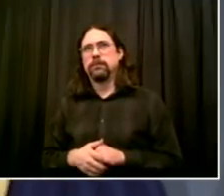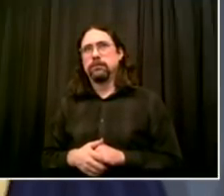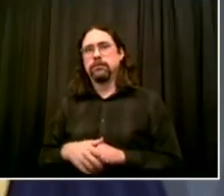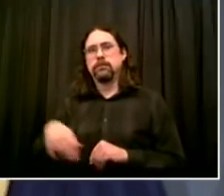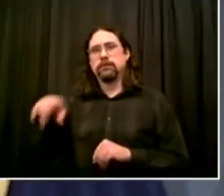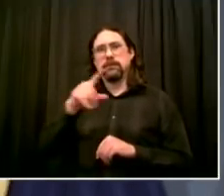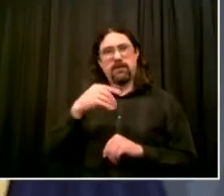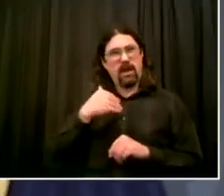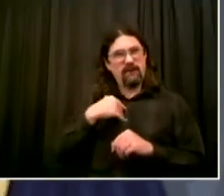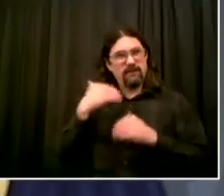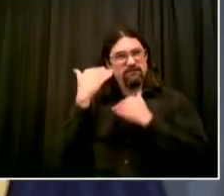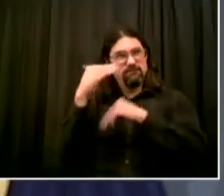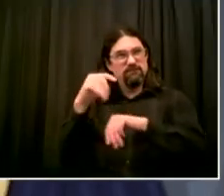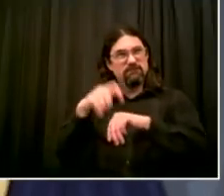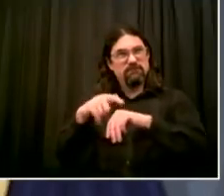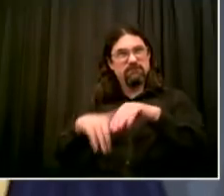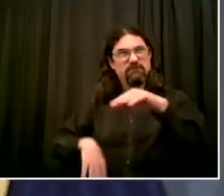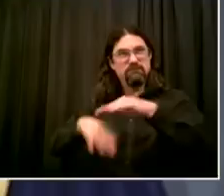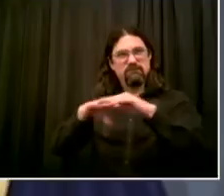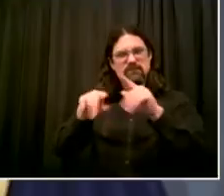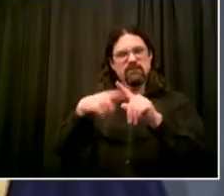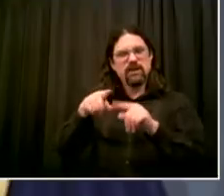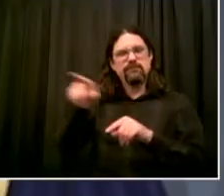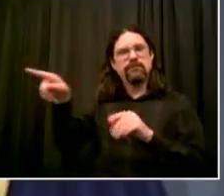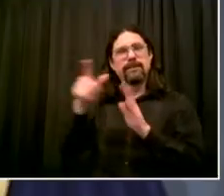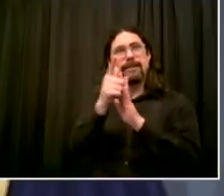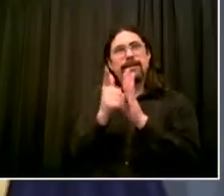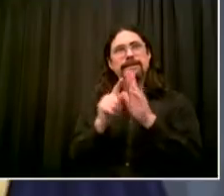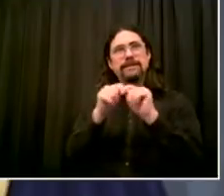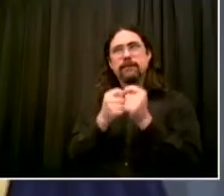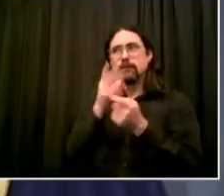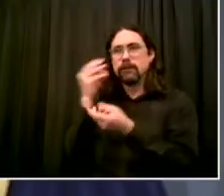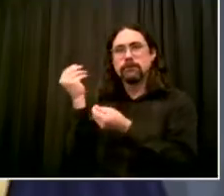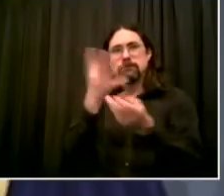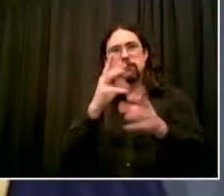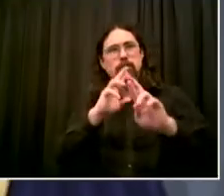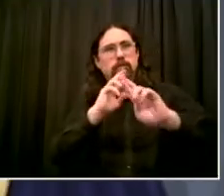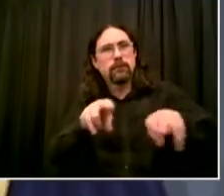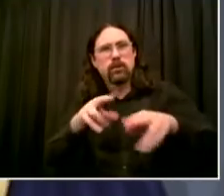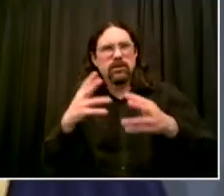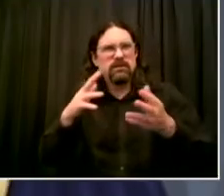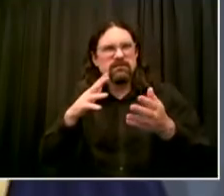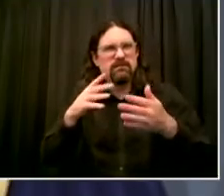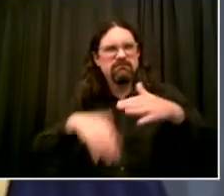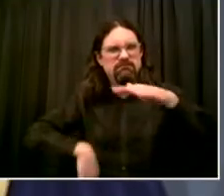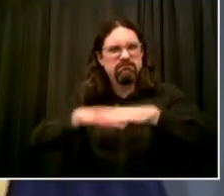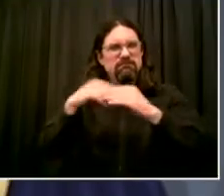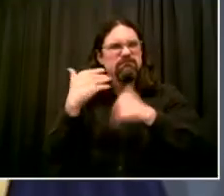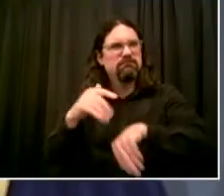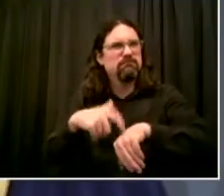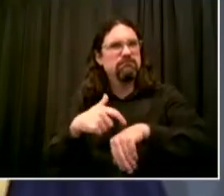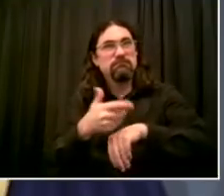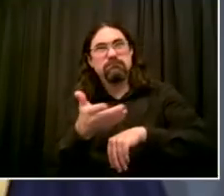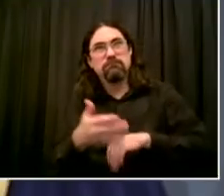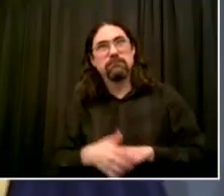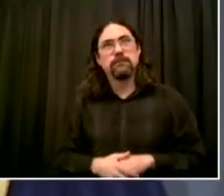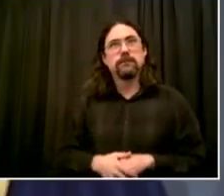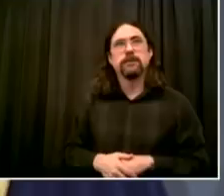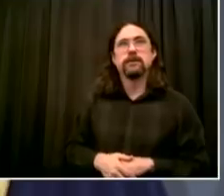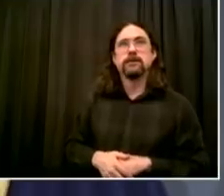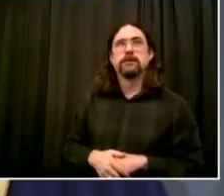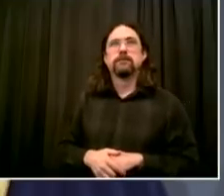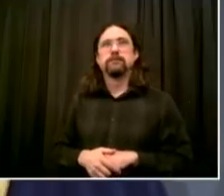say I would not act like, and respectfully, if the day after a historic vote, we